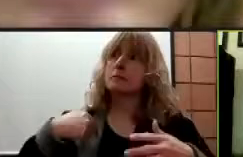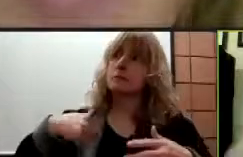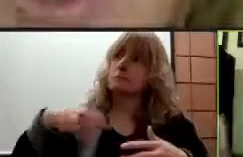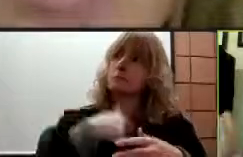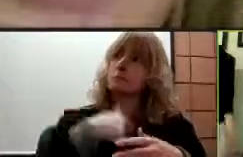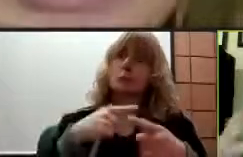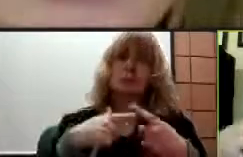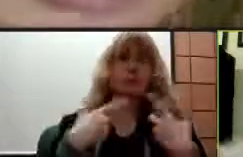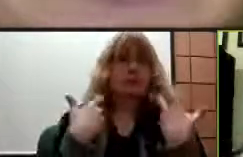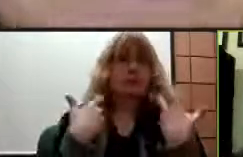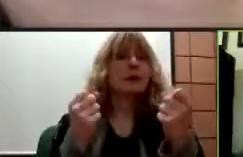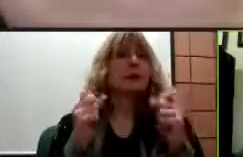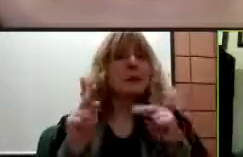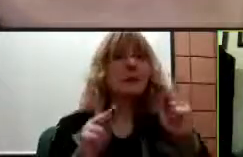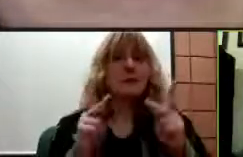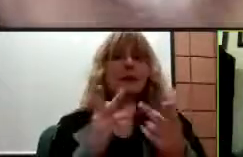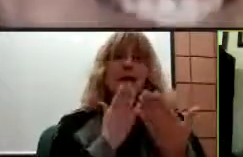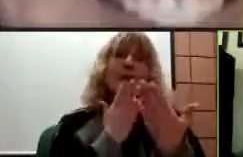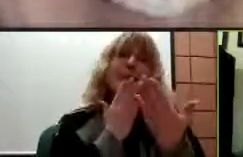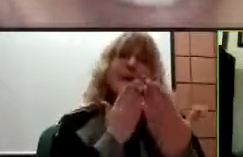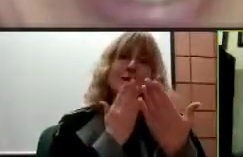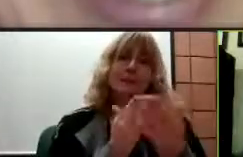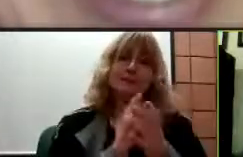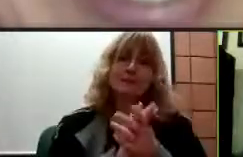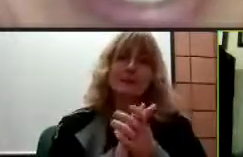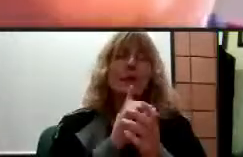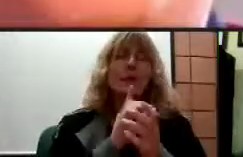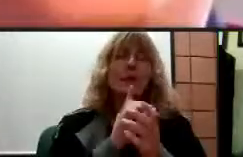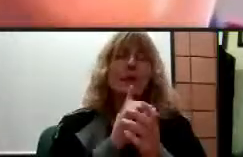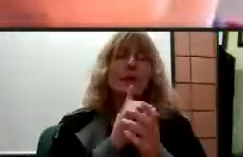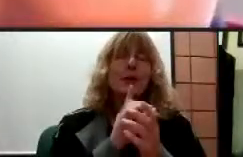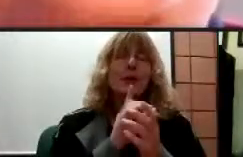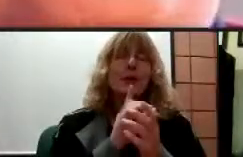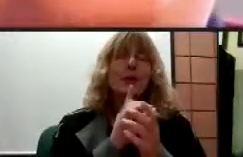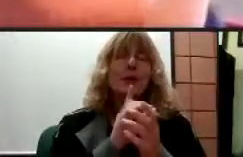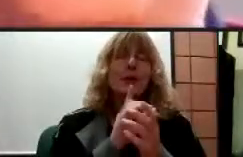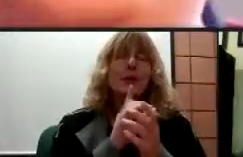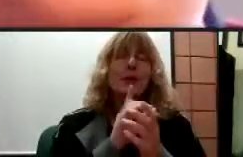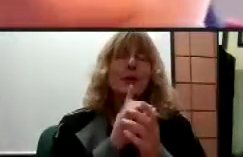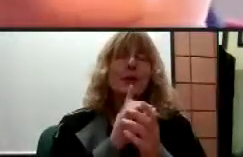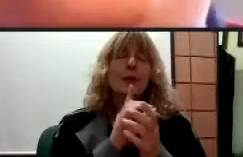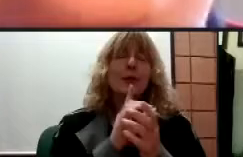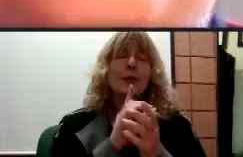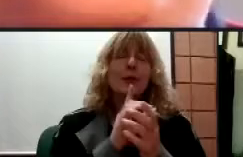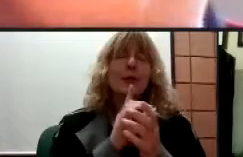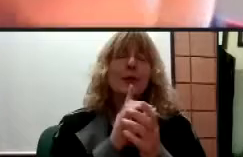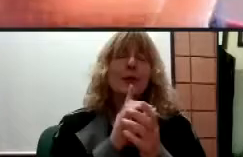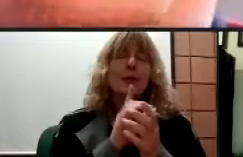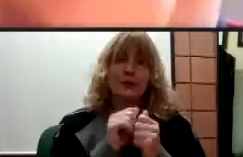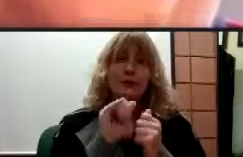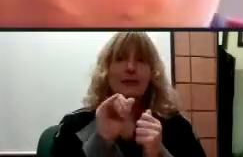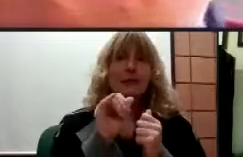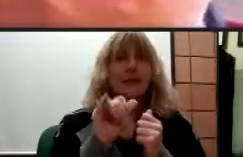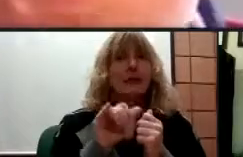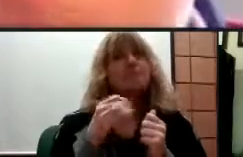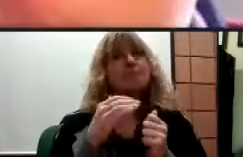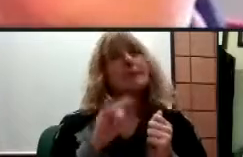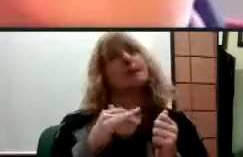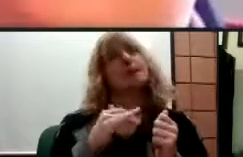you. Rajesh. It's an honor to be entrusted with someone's care, especially when it's their children. That's the way I look at